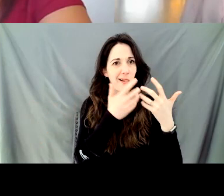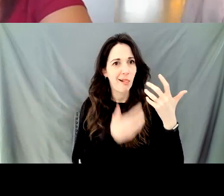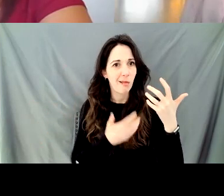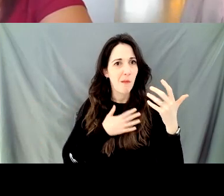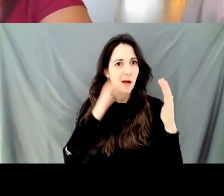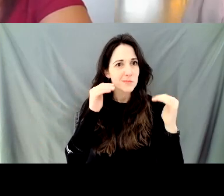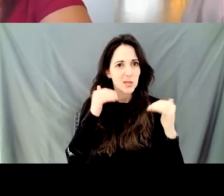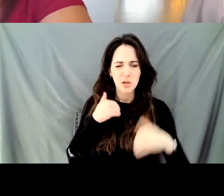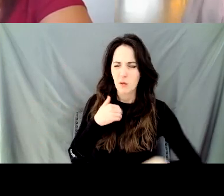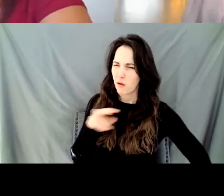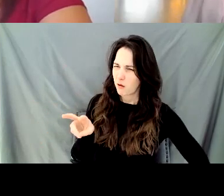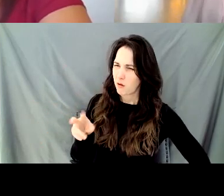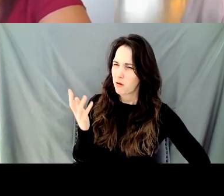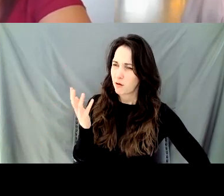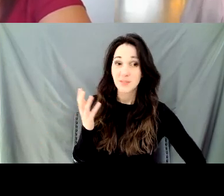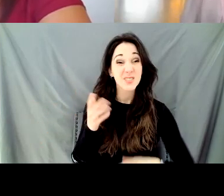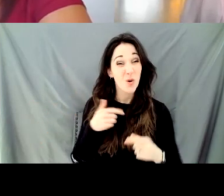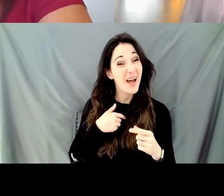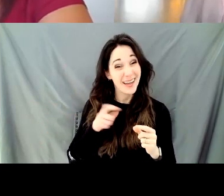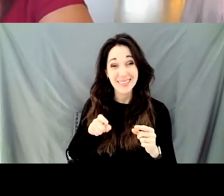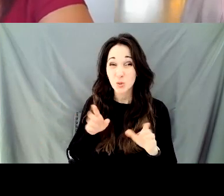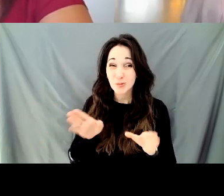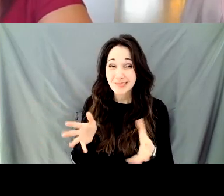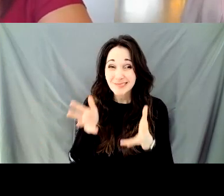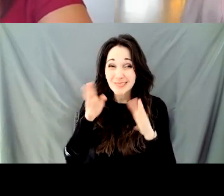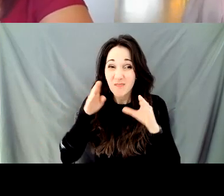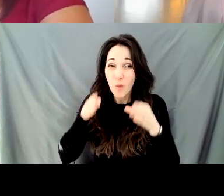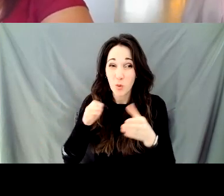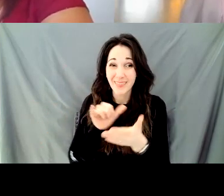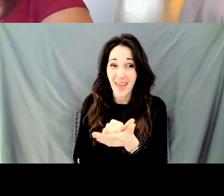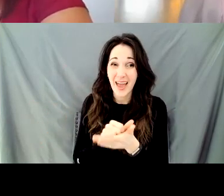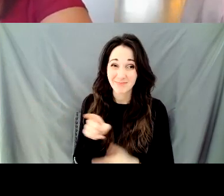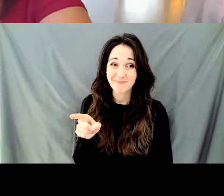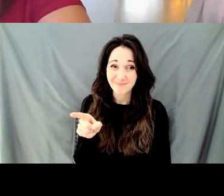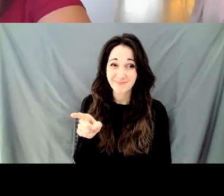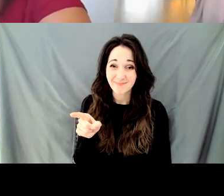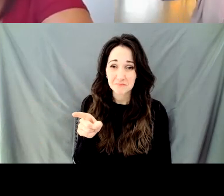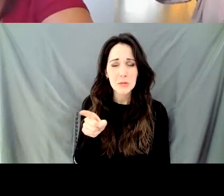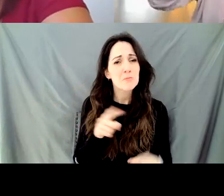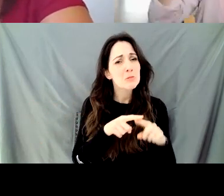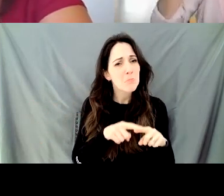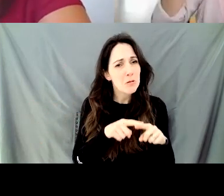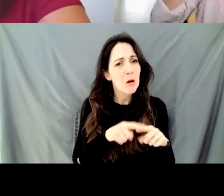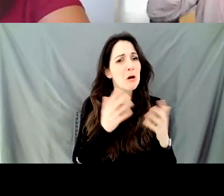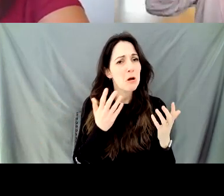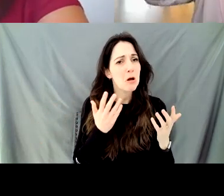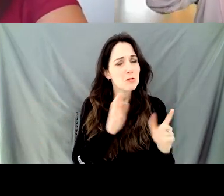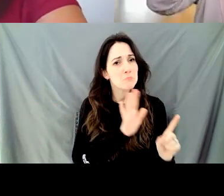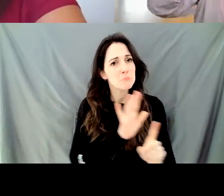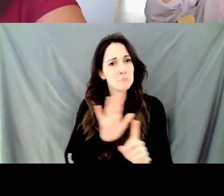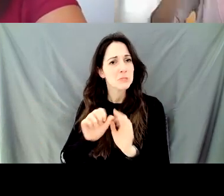definitely an area that the focus will be needed. And I think it's probably needed at different levels, depending upon what state you're